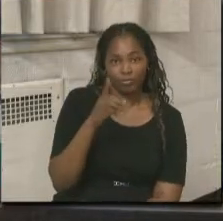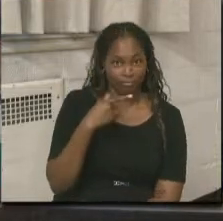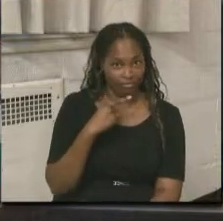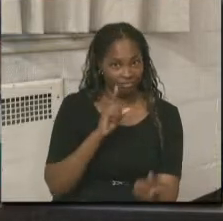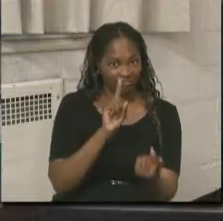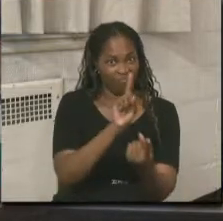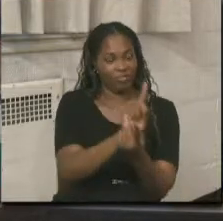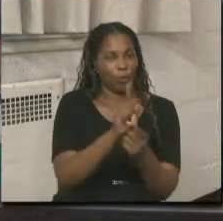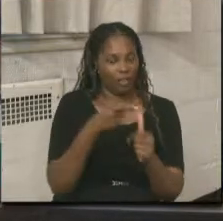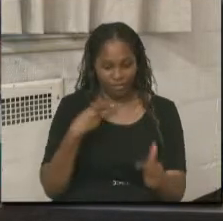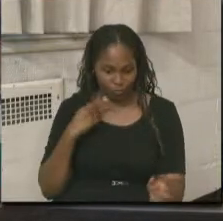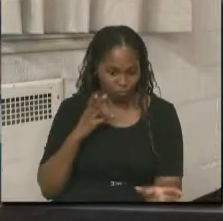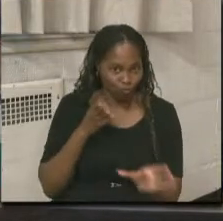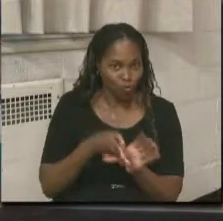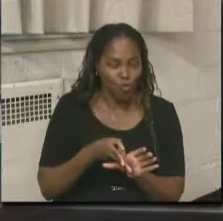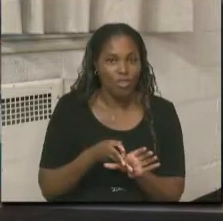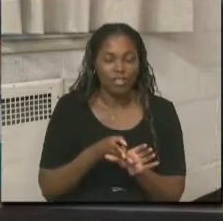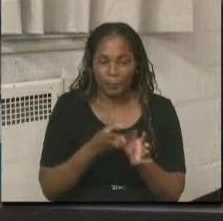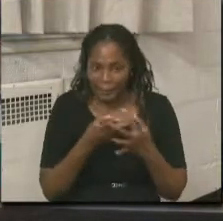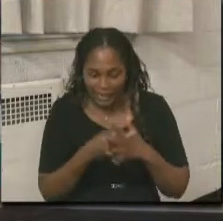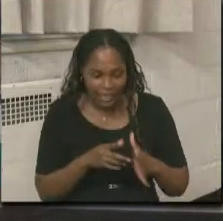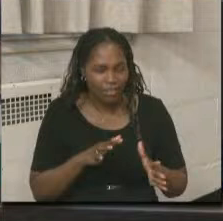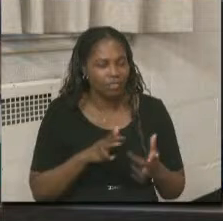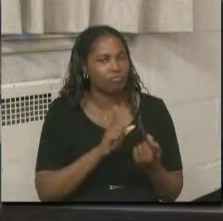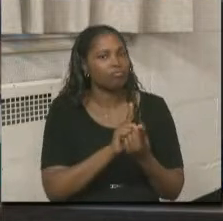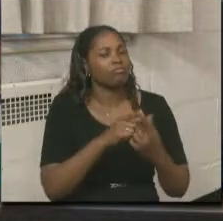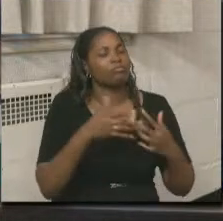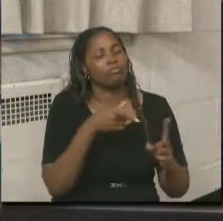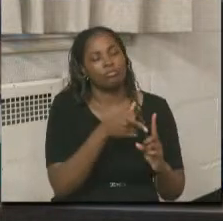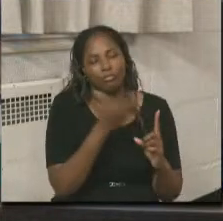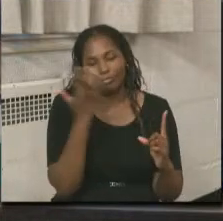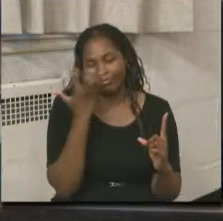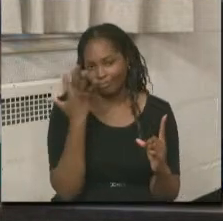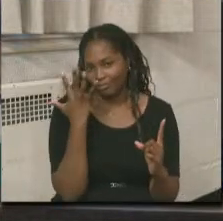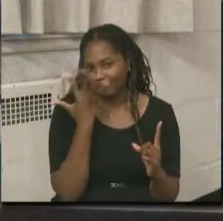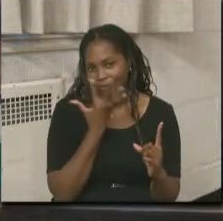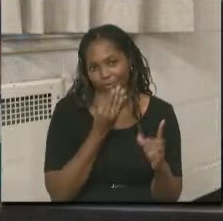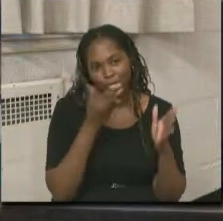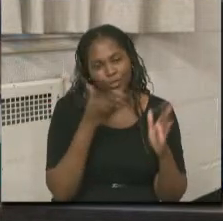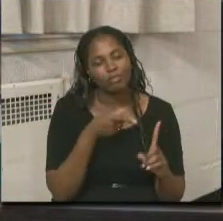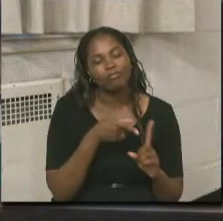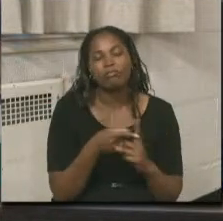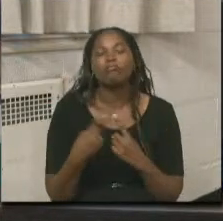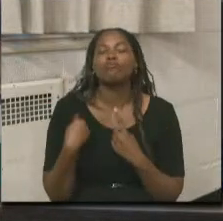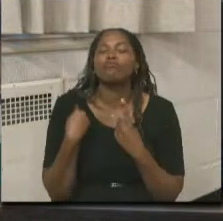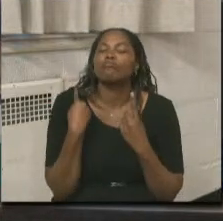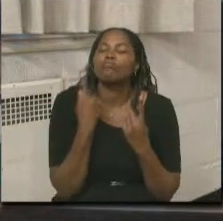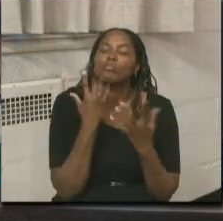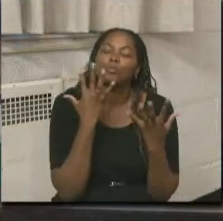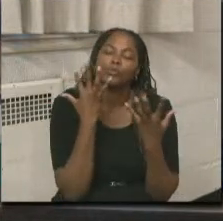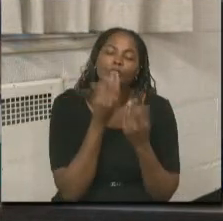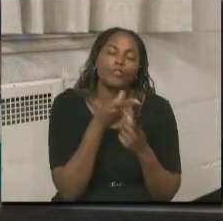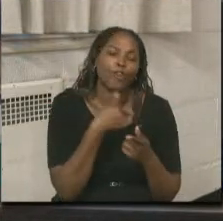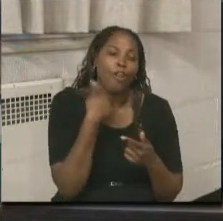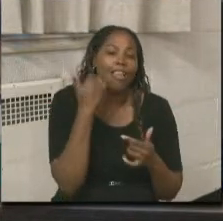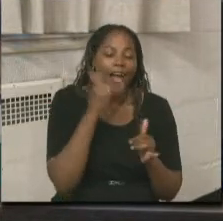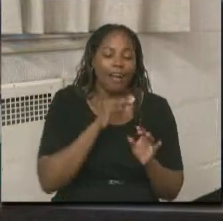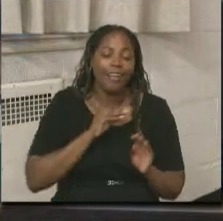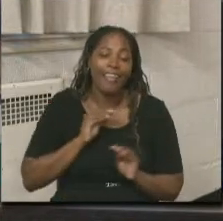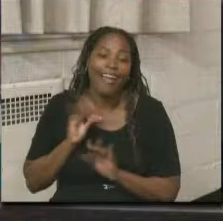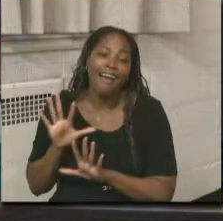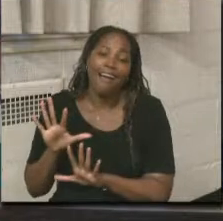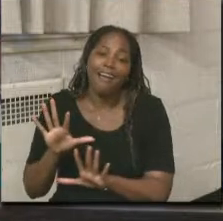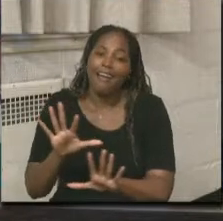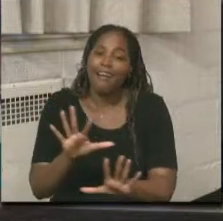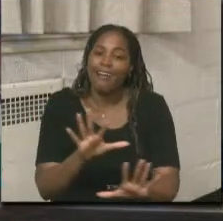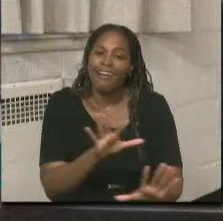beginning of my term. Amazing, amazing person. You have always been amazing. You've always been a bright light. You've always carried your bright